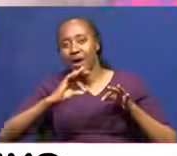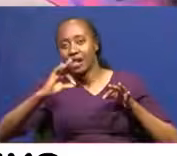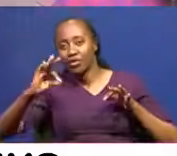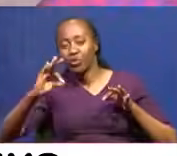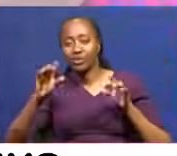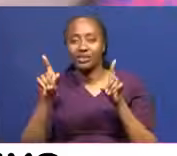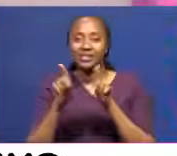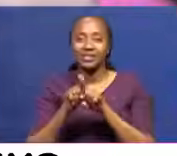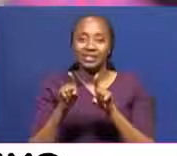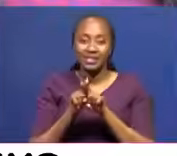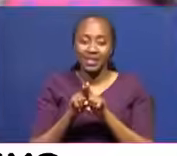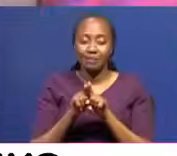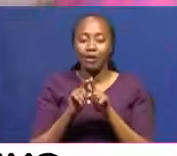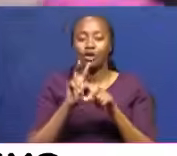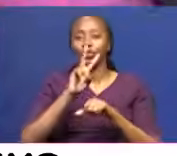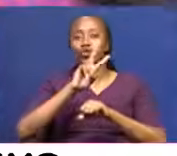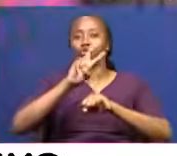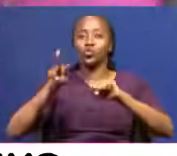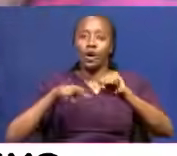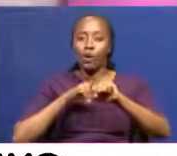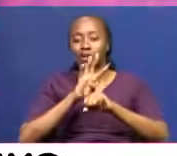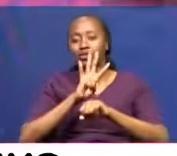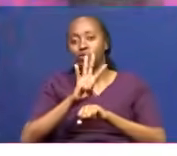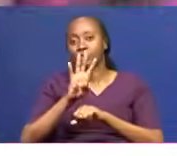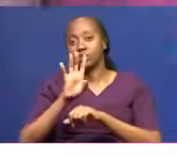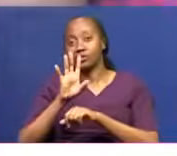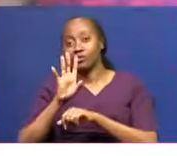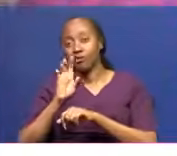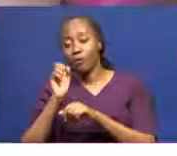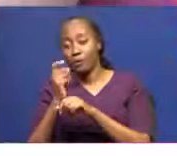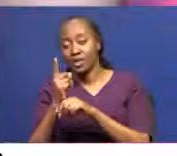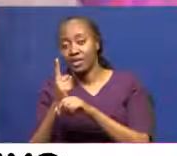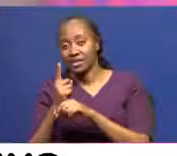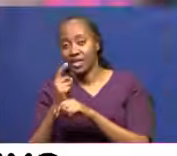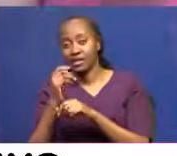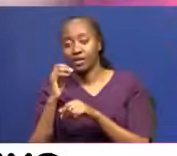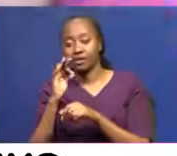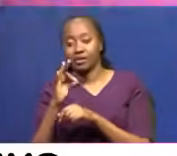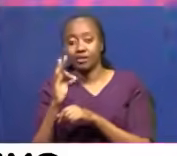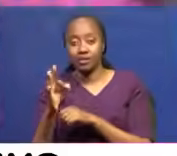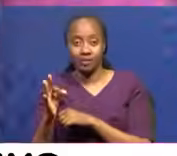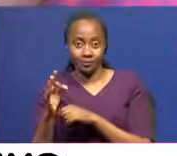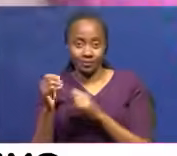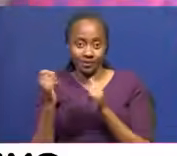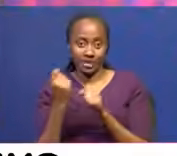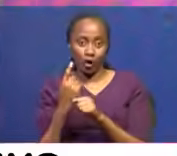best of 2 hours, 24 minutes and 43 seconds.